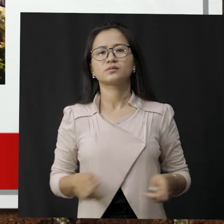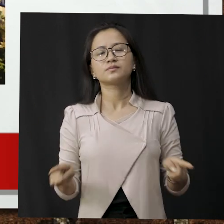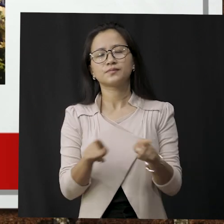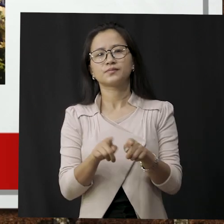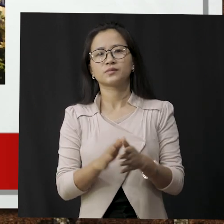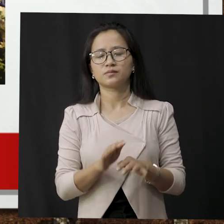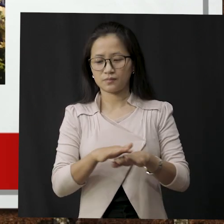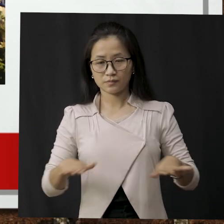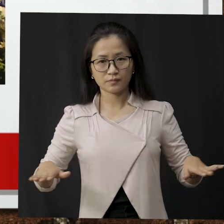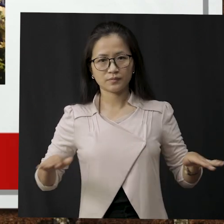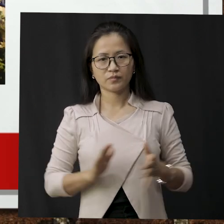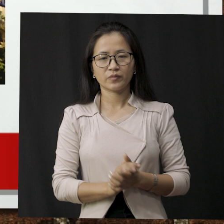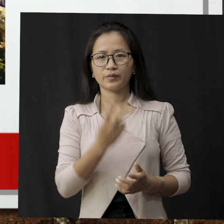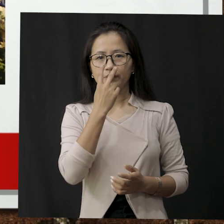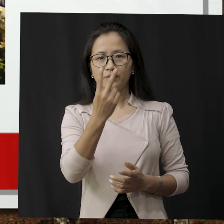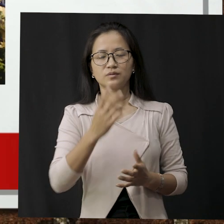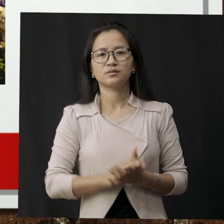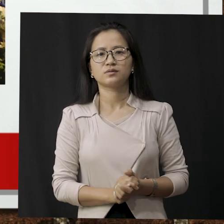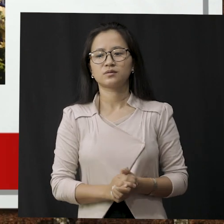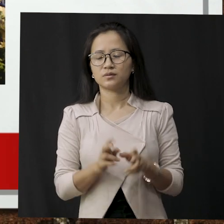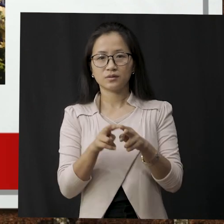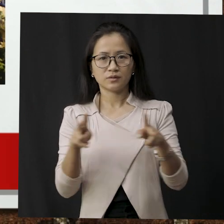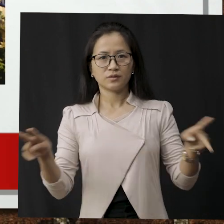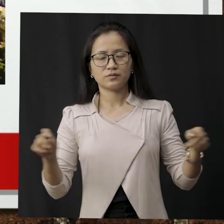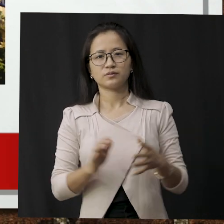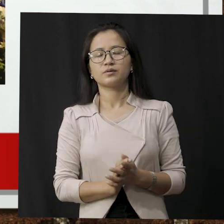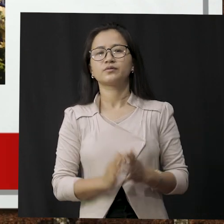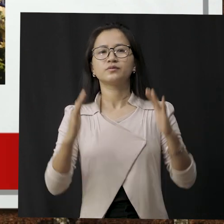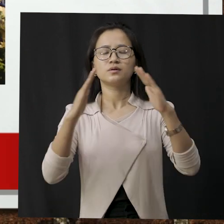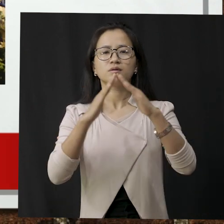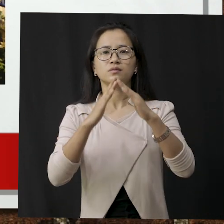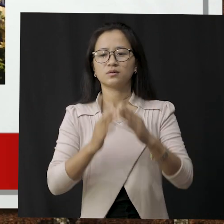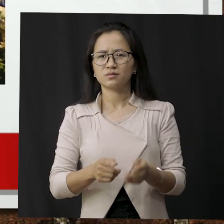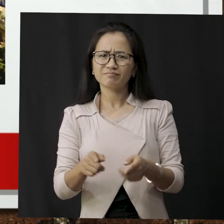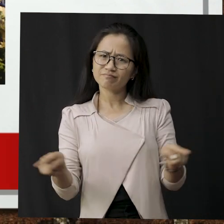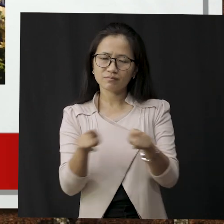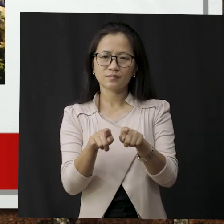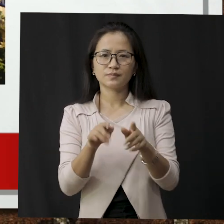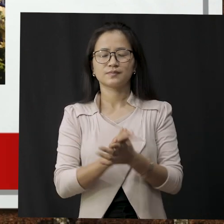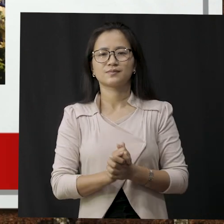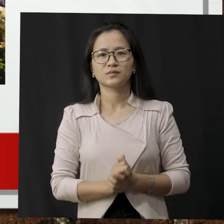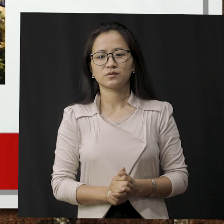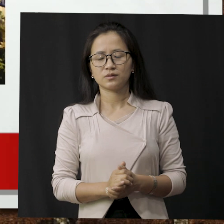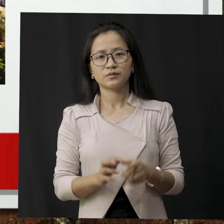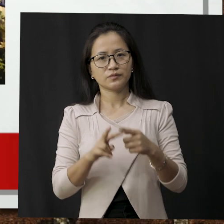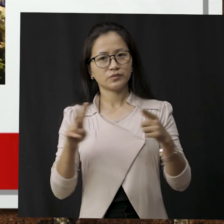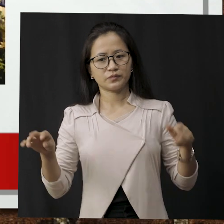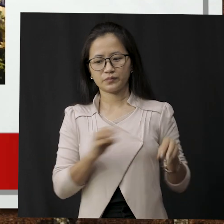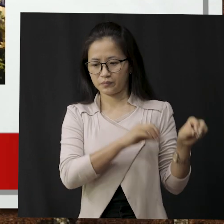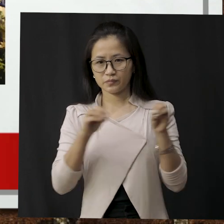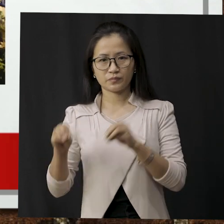well as students will see different types of house along with the types of